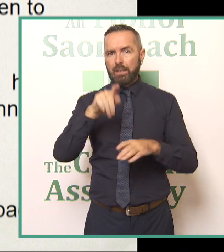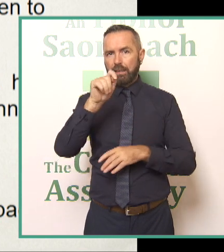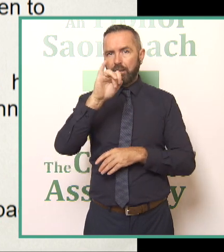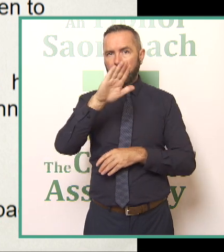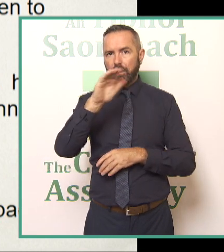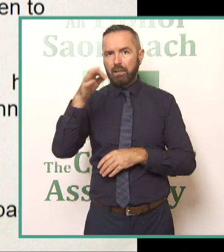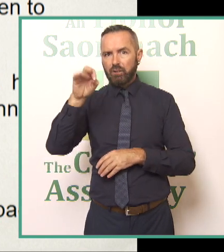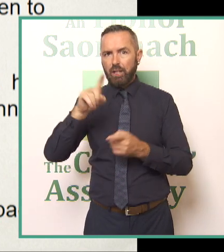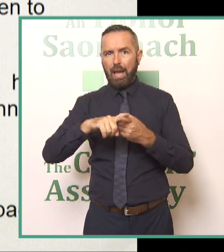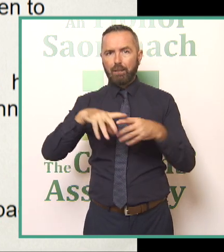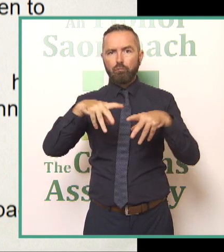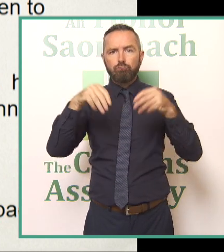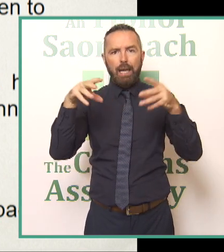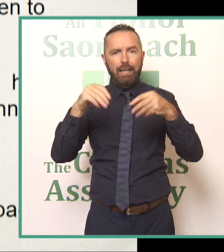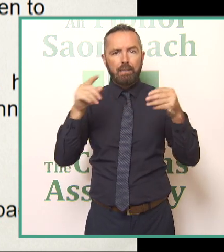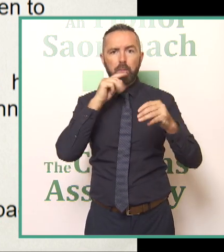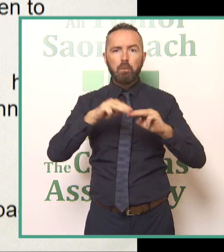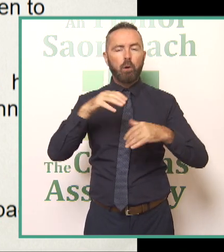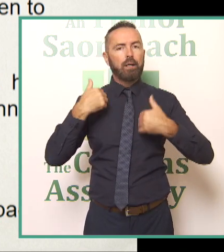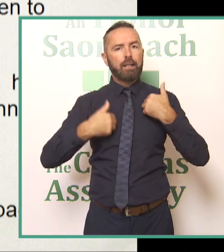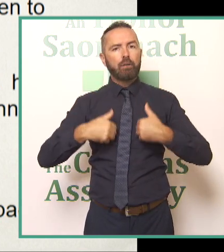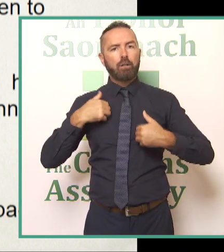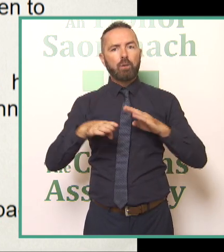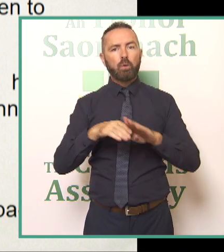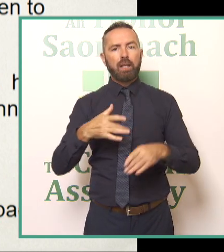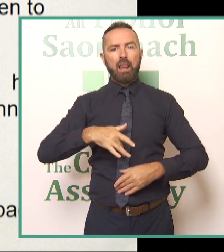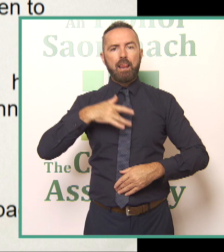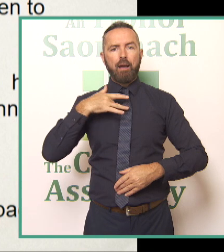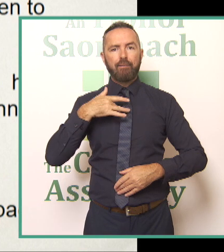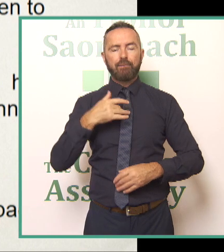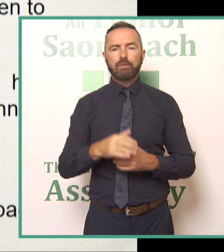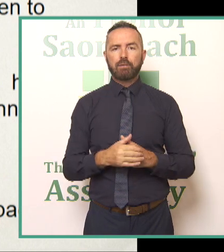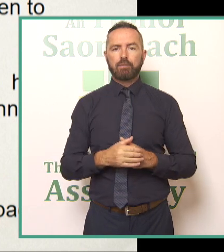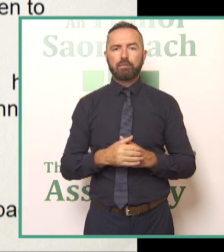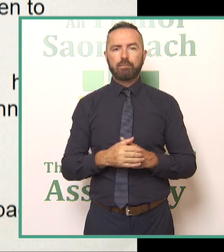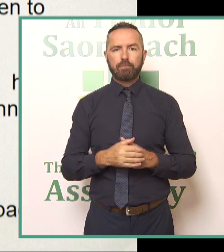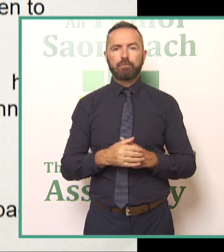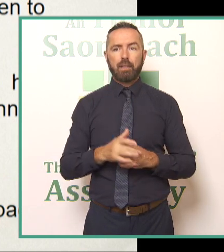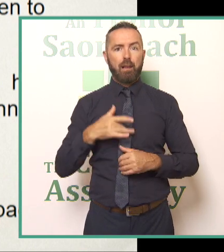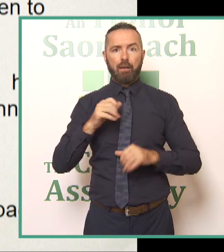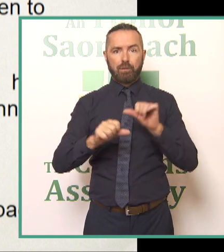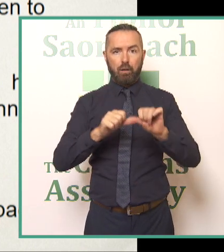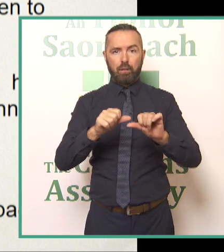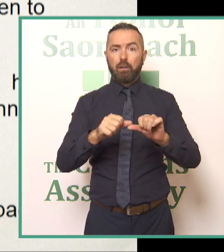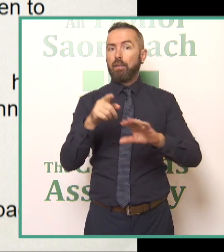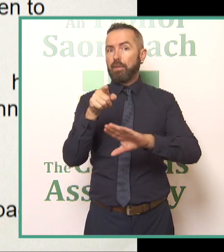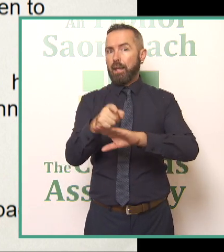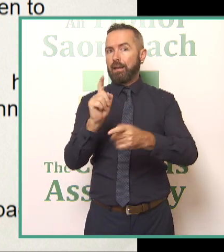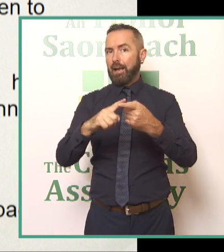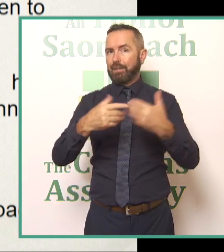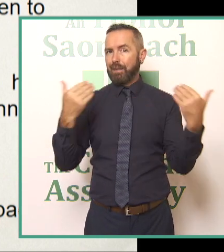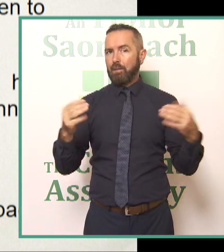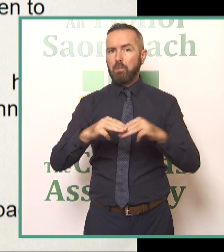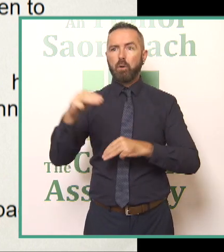interested in grain, but they're even more interested in livestock. Now, then, as now, the most